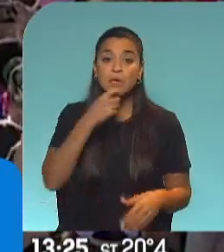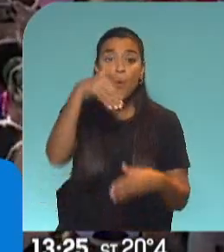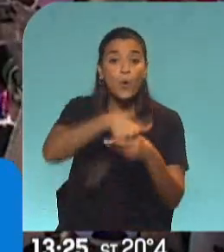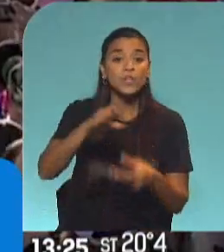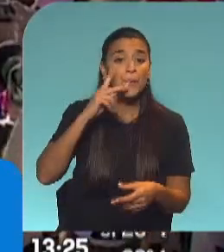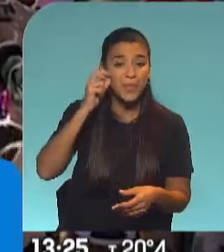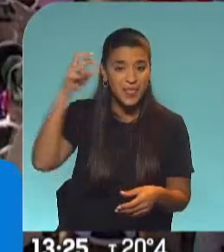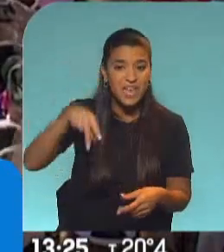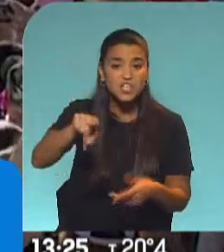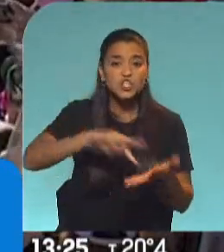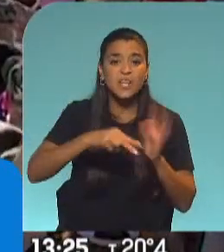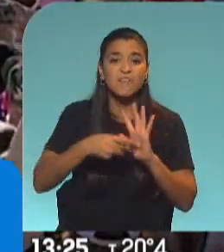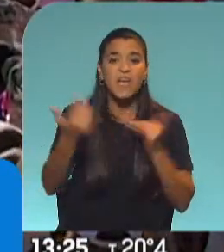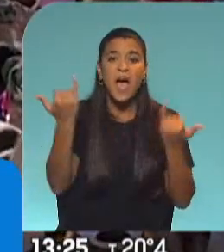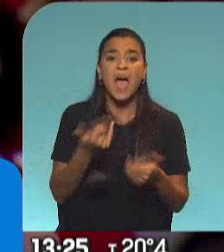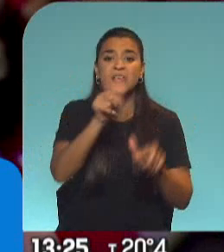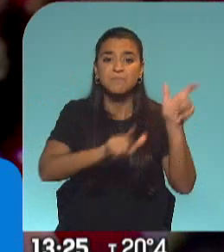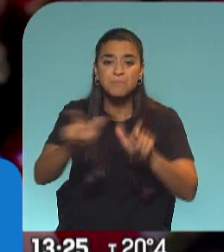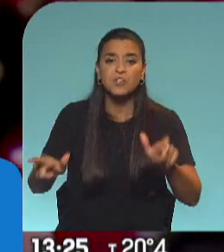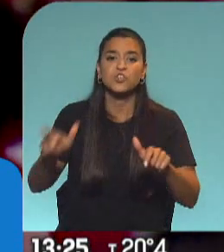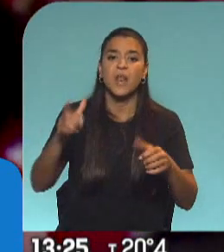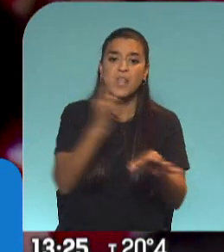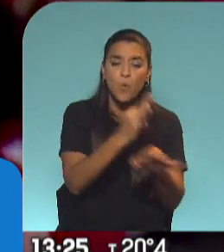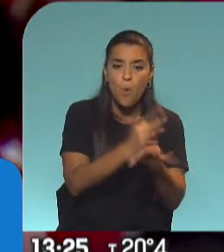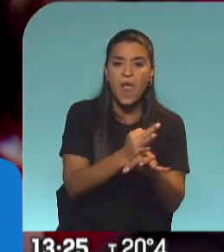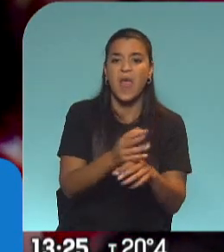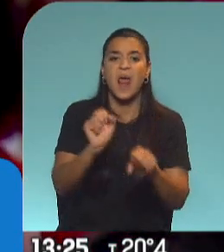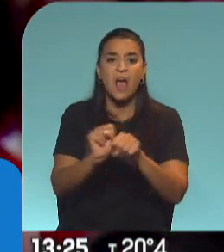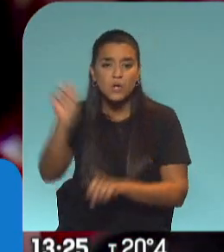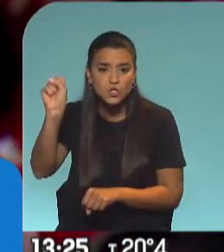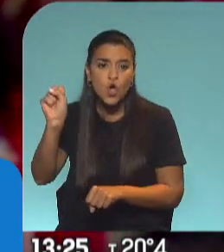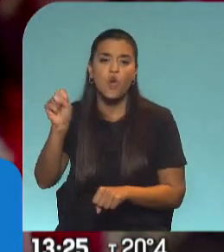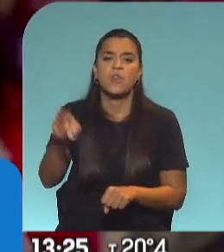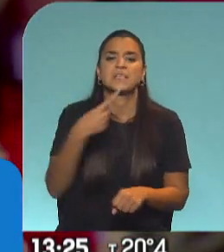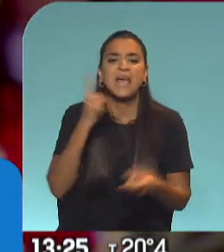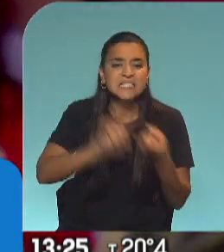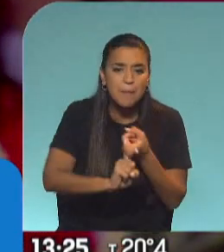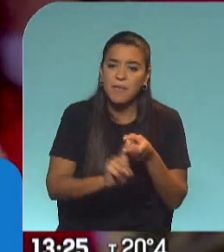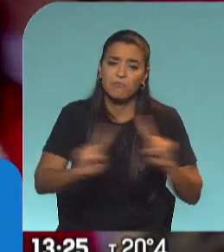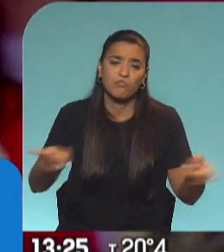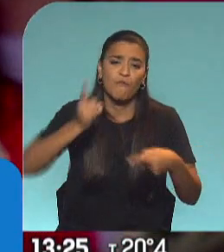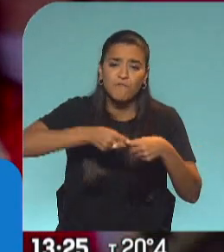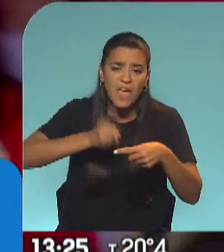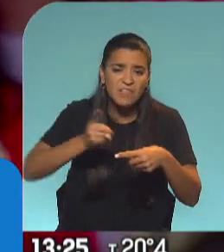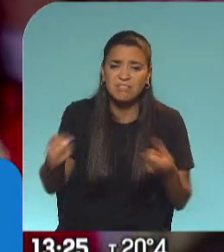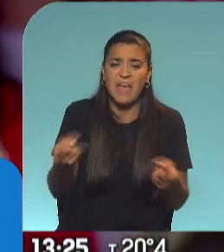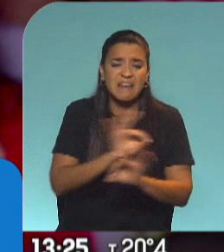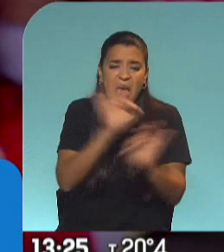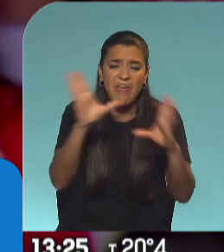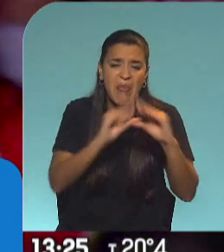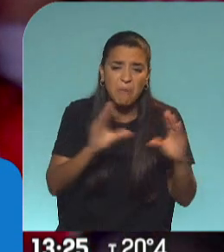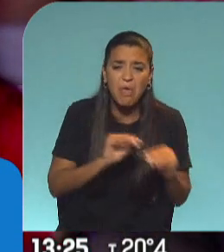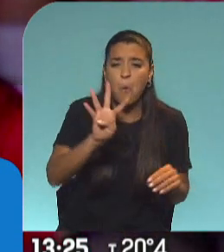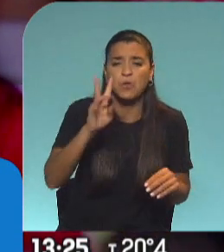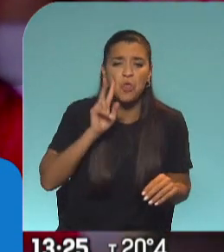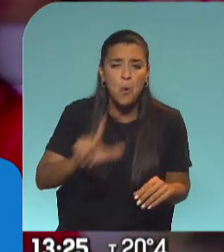for Biden, it means no kids in school, no graduations, no weddings, no Thanksgiving, no